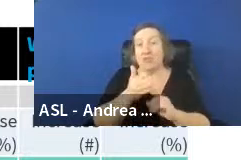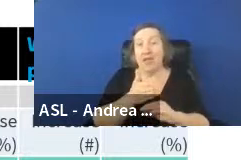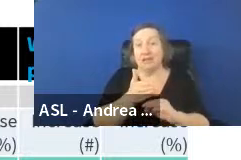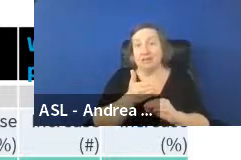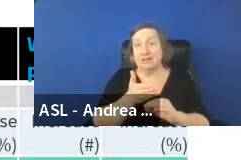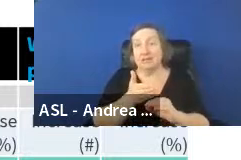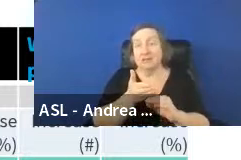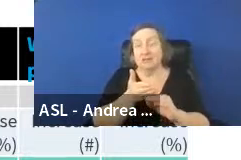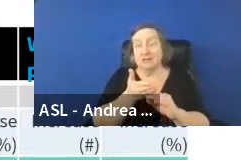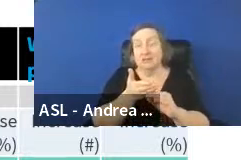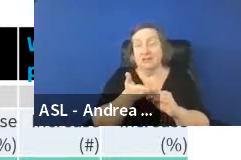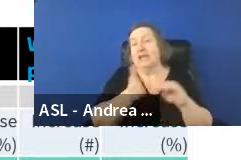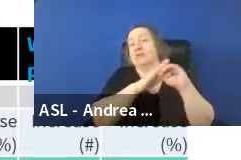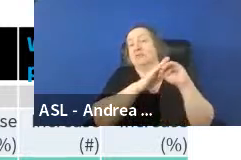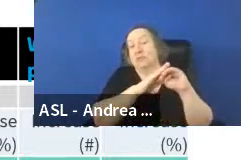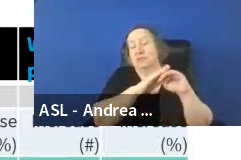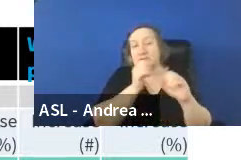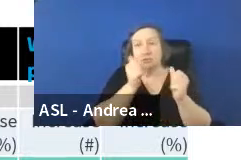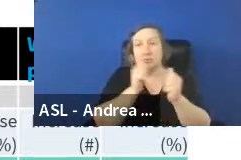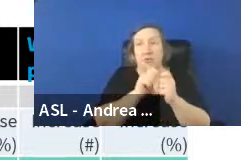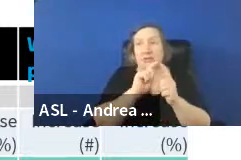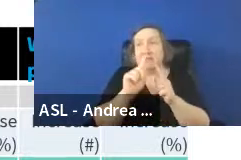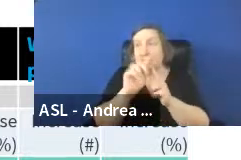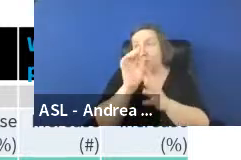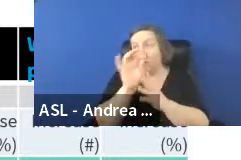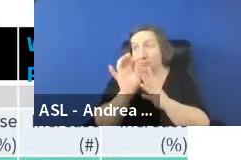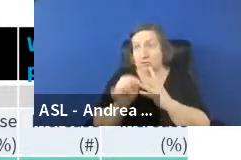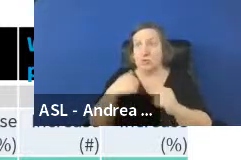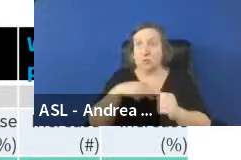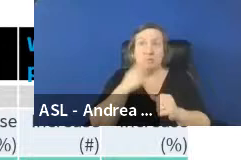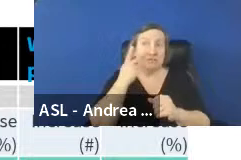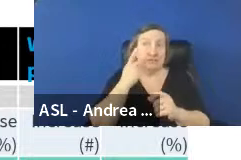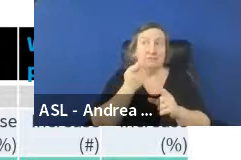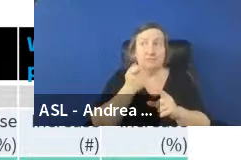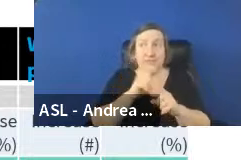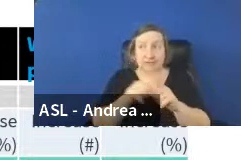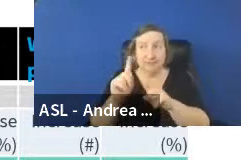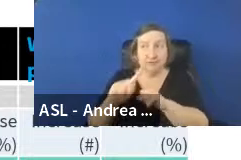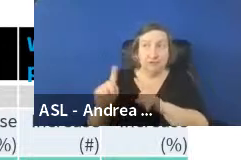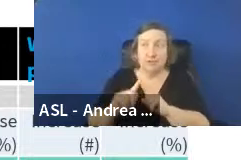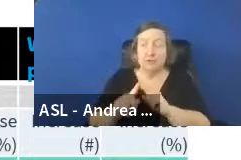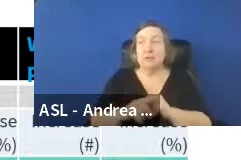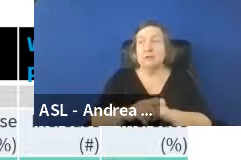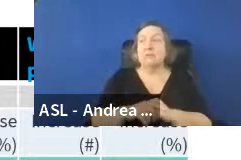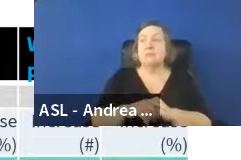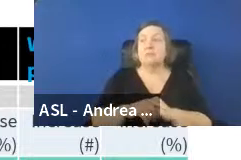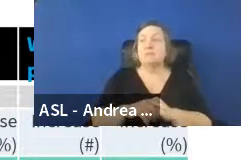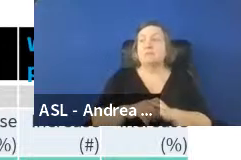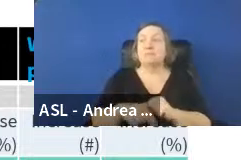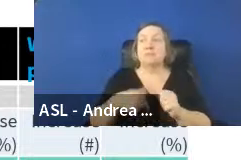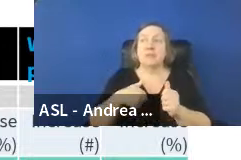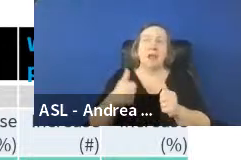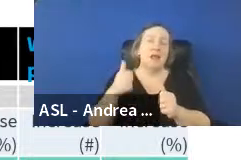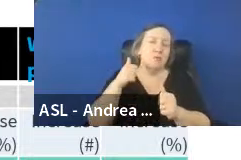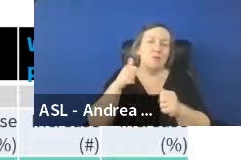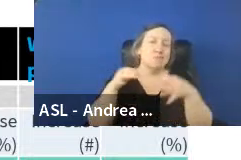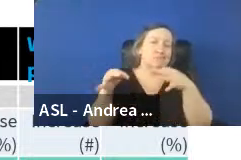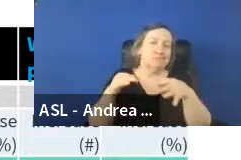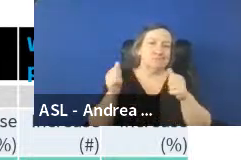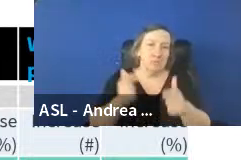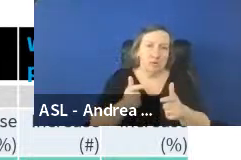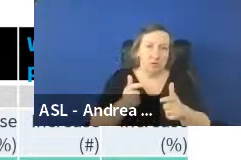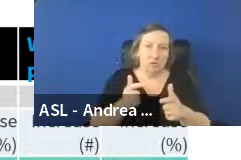along these different options, we see some differences. I won't go through all of these,